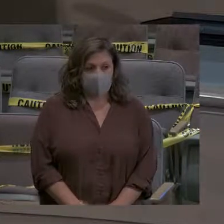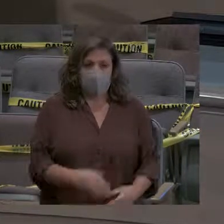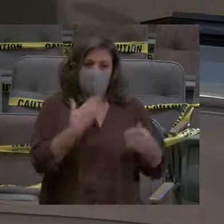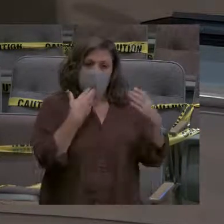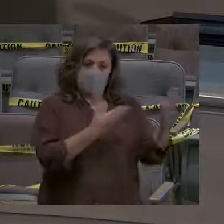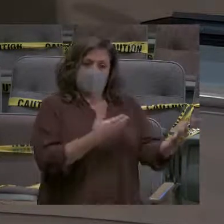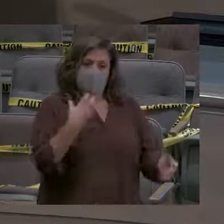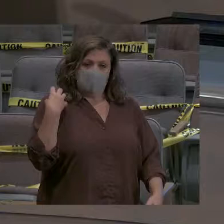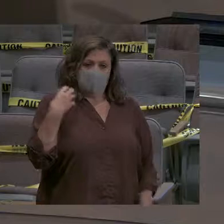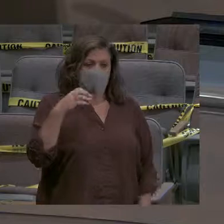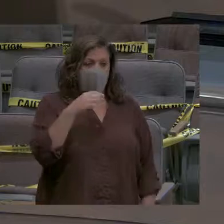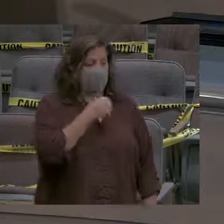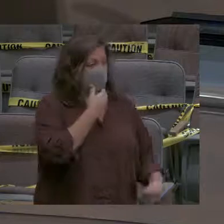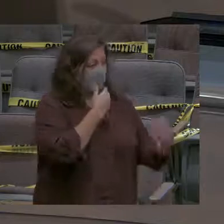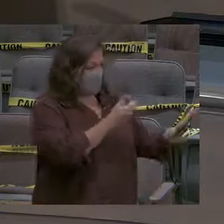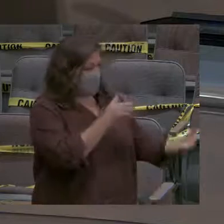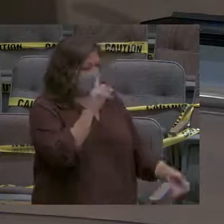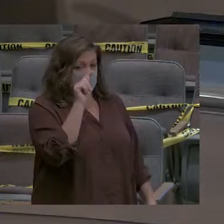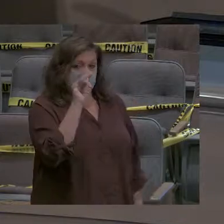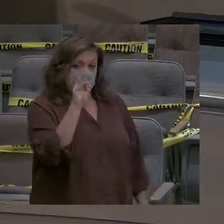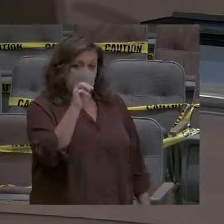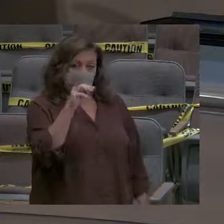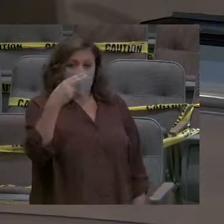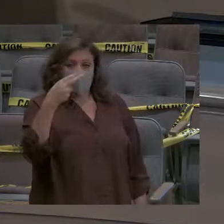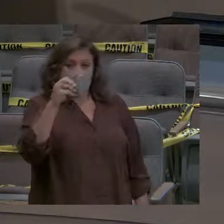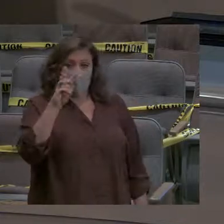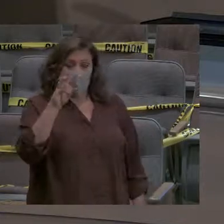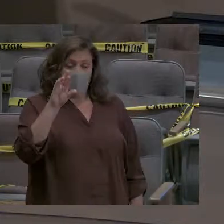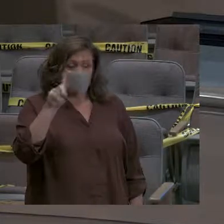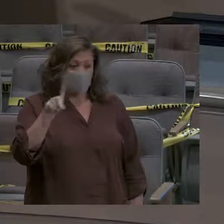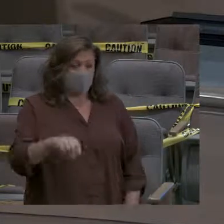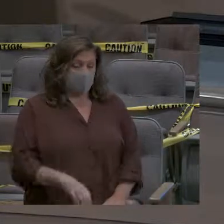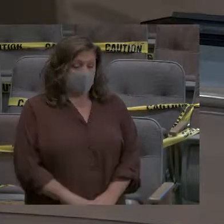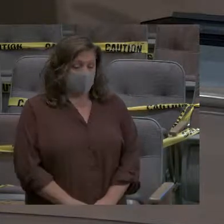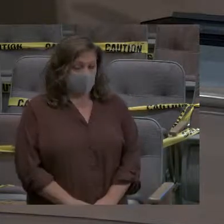Thank you, Chief. Thank you, Mayor Pro Tem Howard.